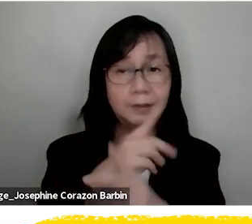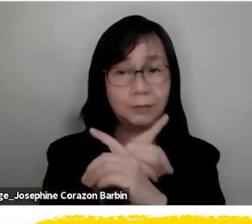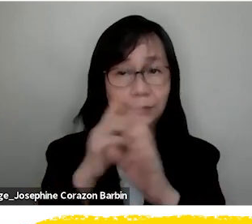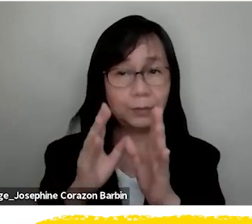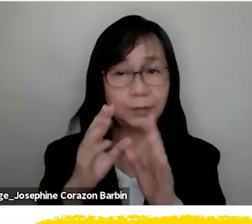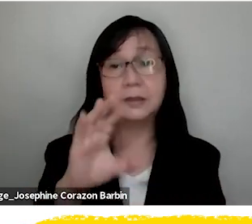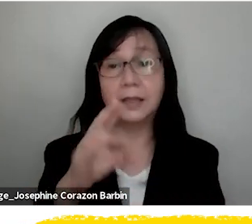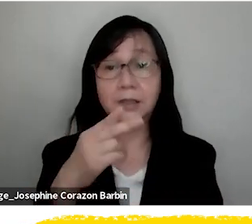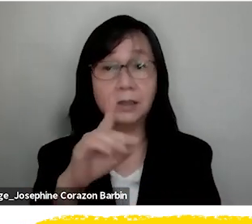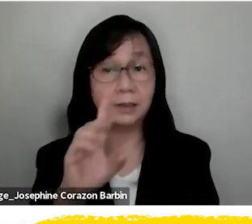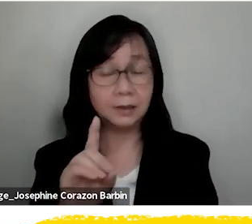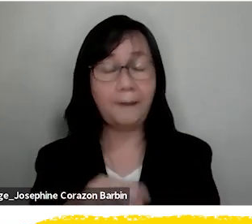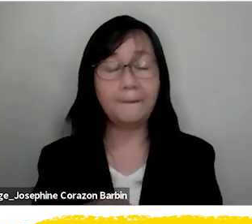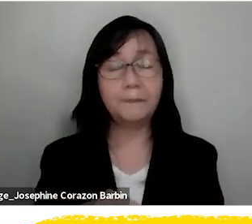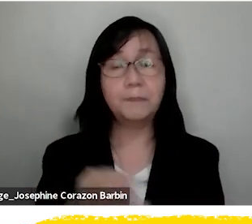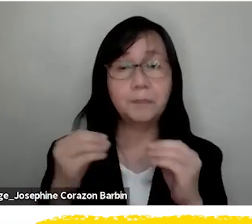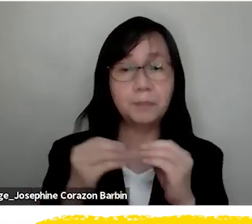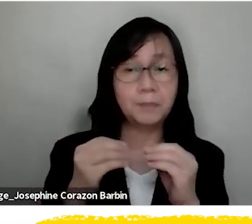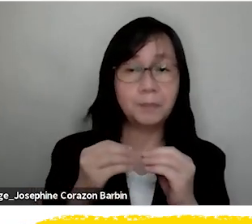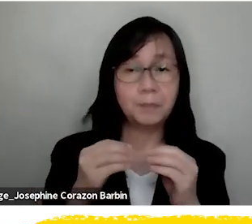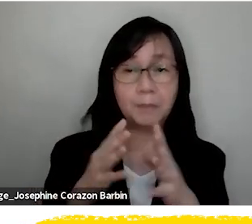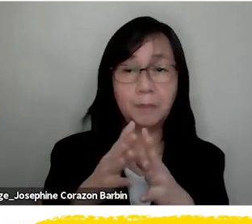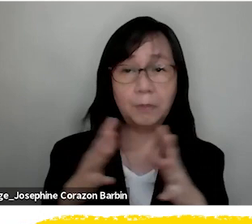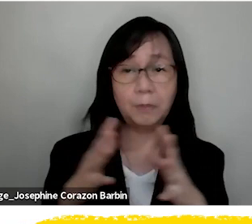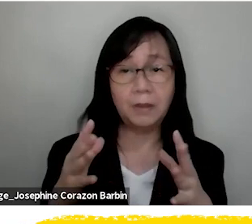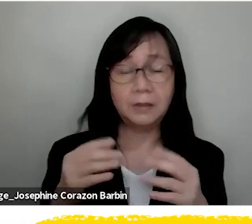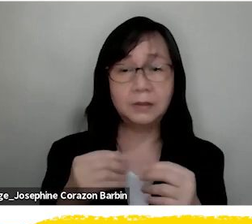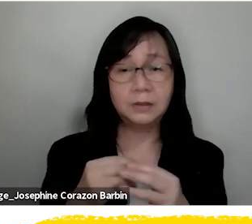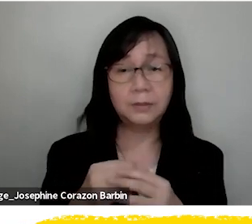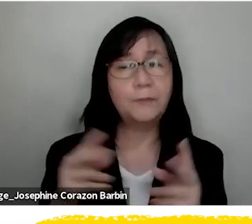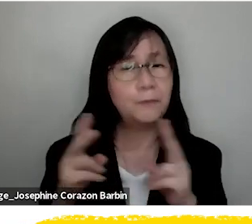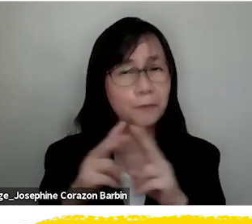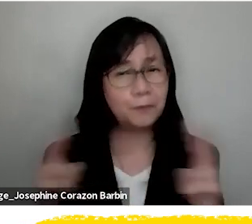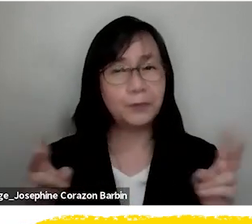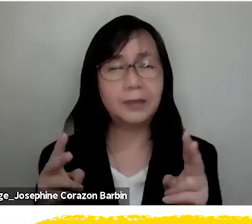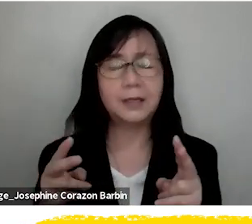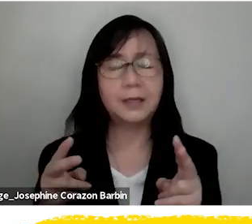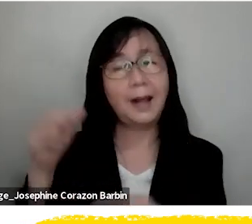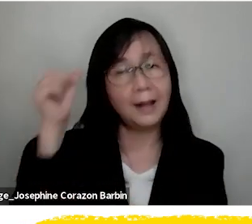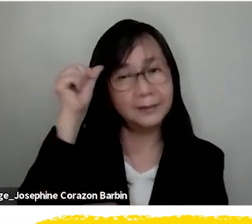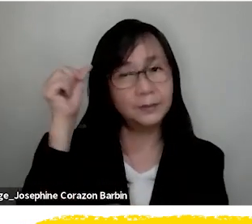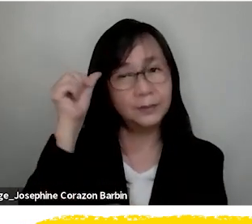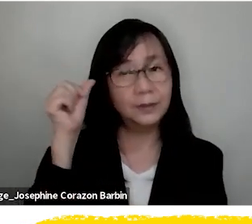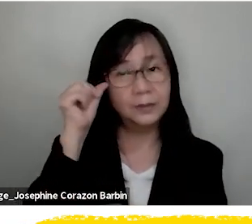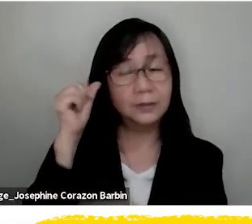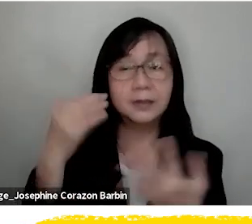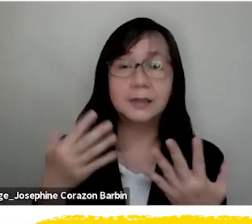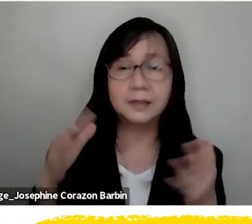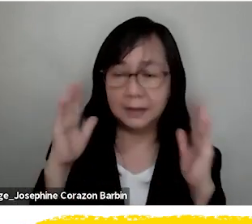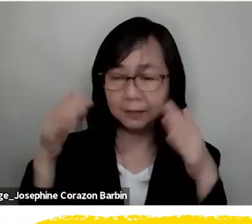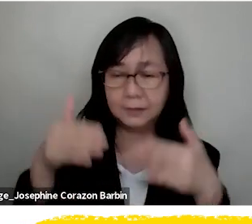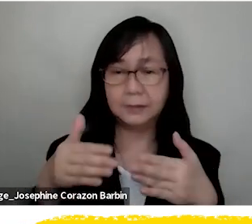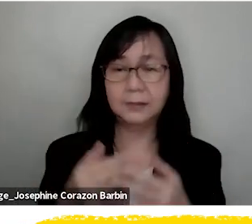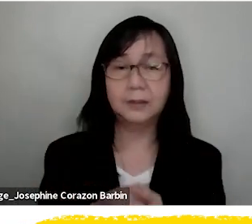of which are unfortunately still very much adult-centered. And this is